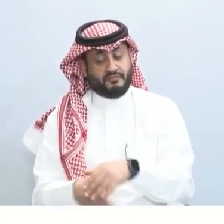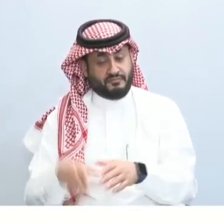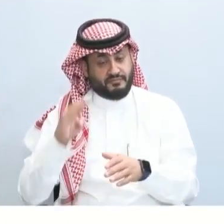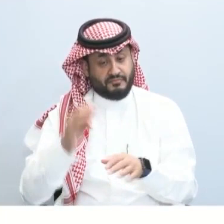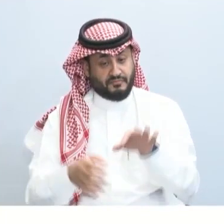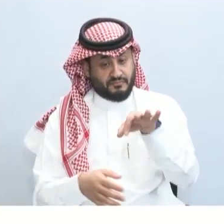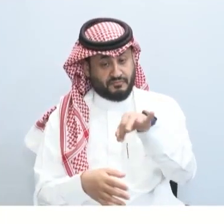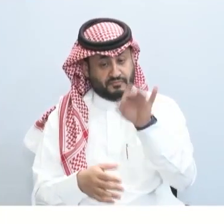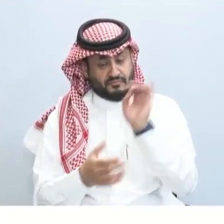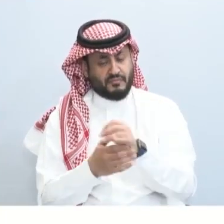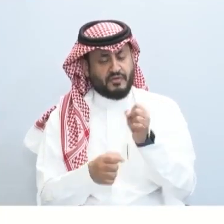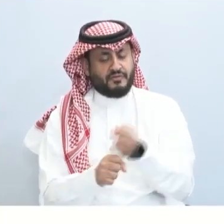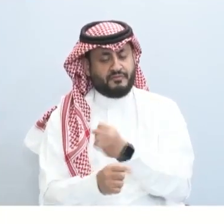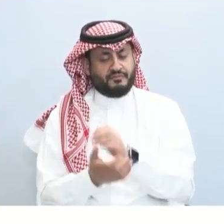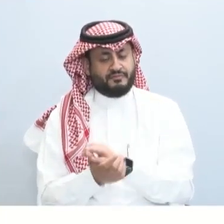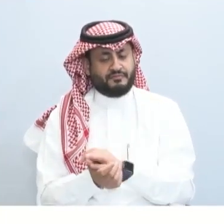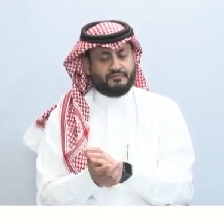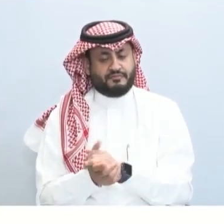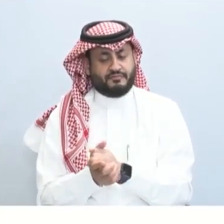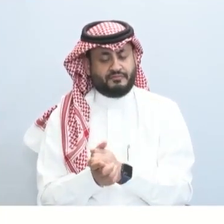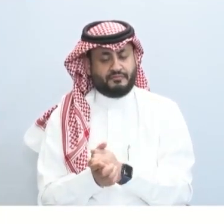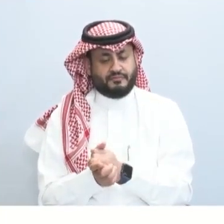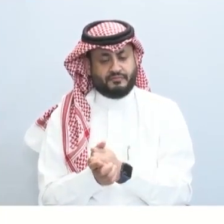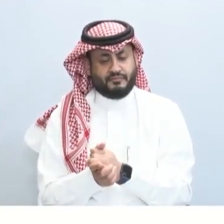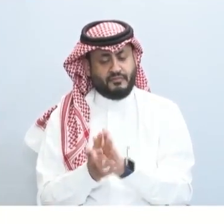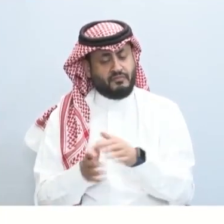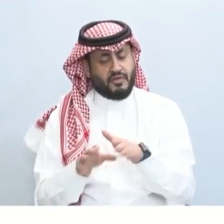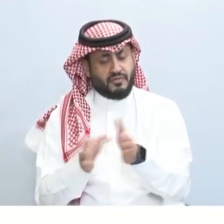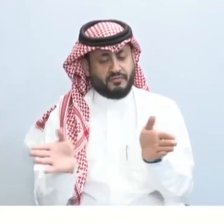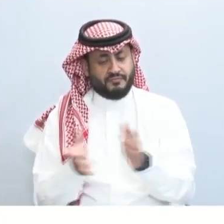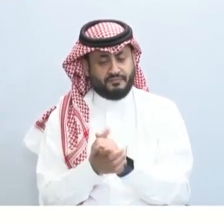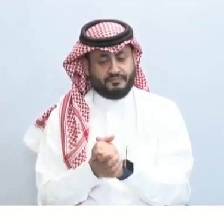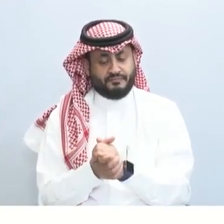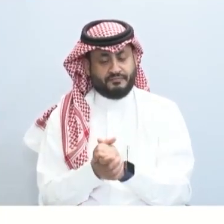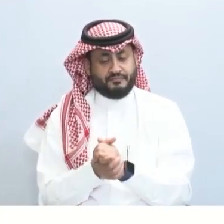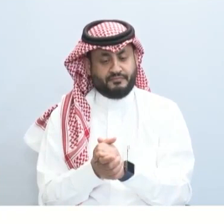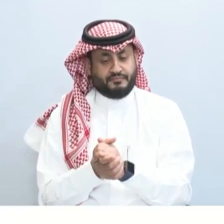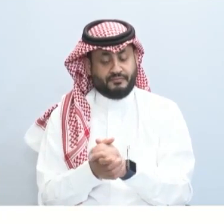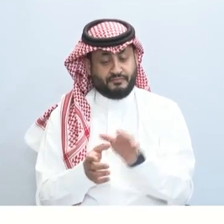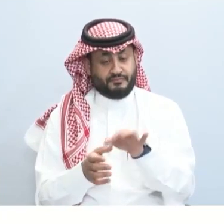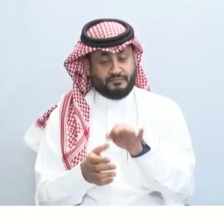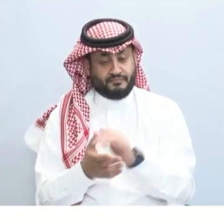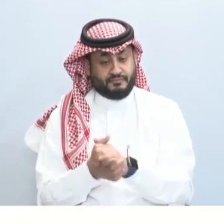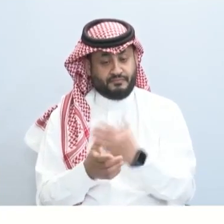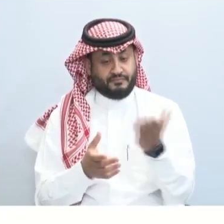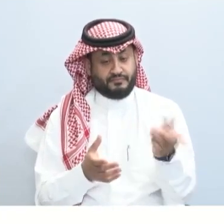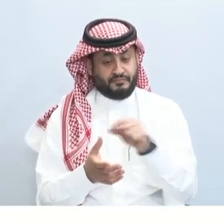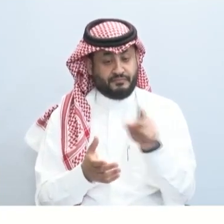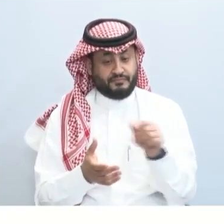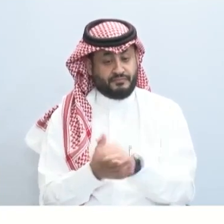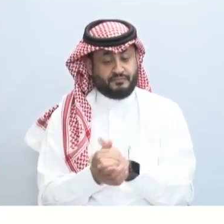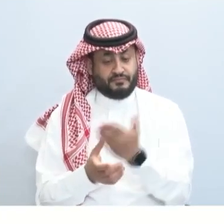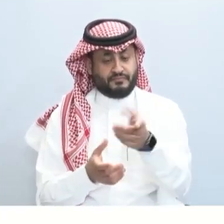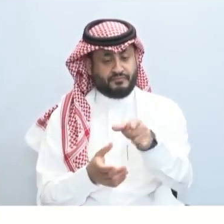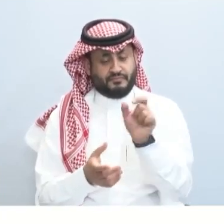he or she should say, going there to swim. And if you choose the other place like Lebanon,